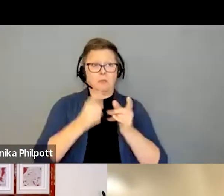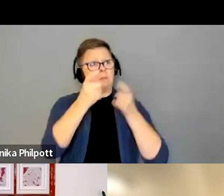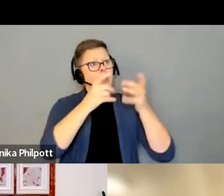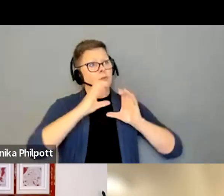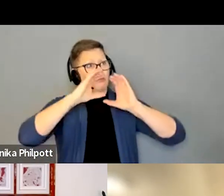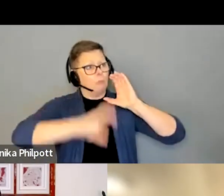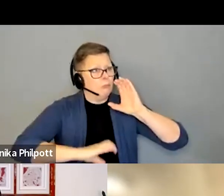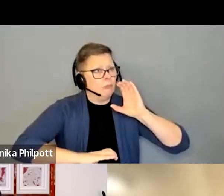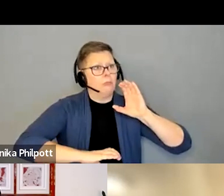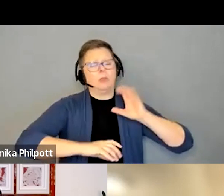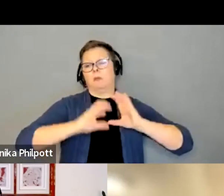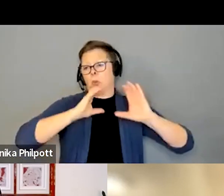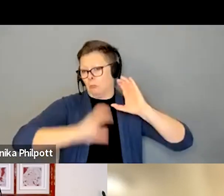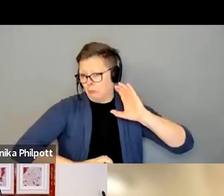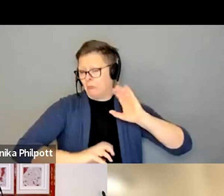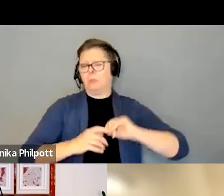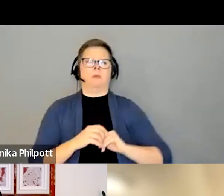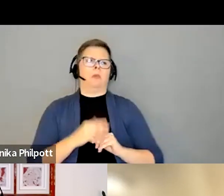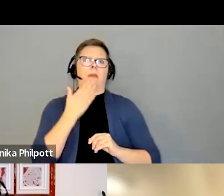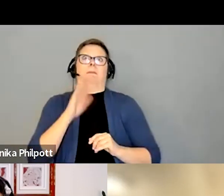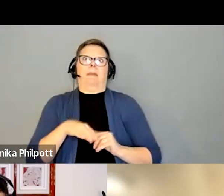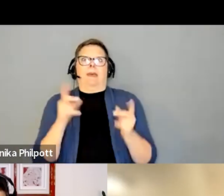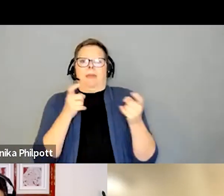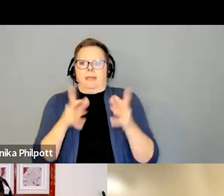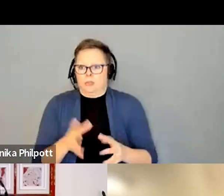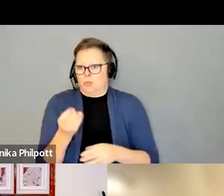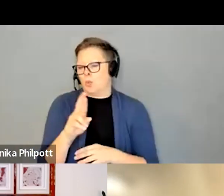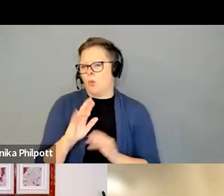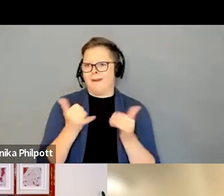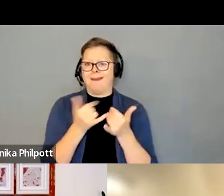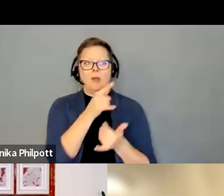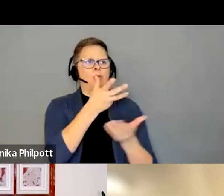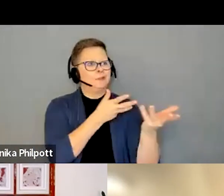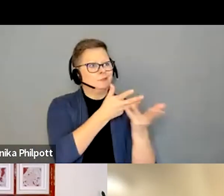or bad managers, or mistreatment.